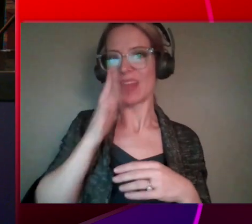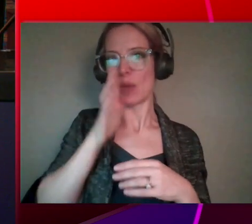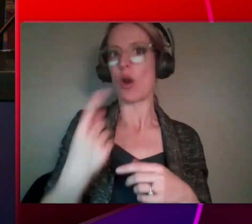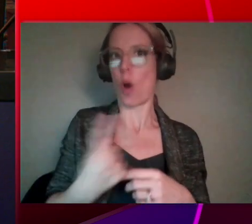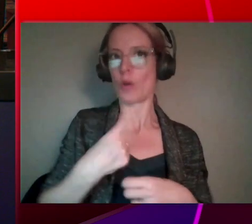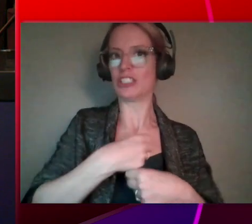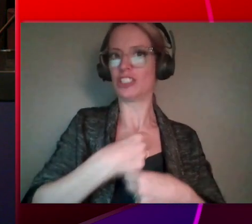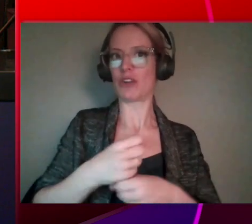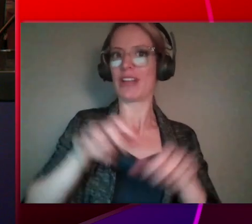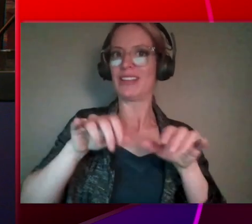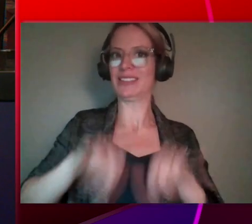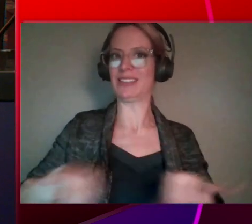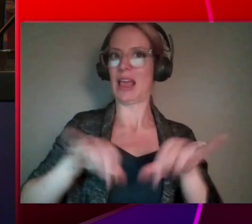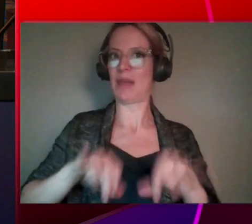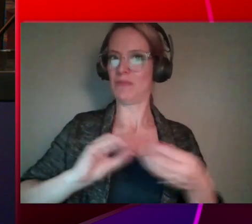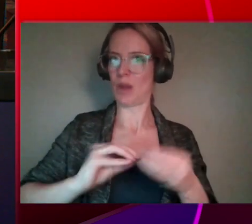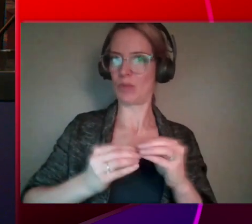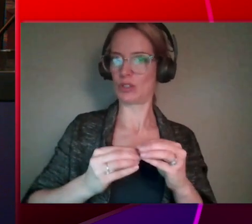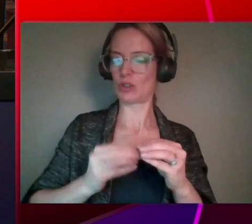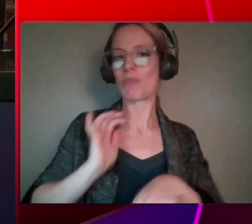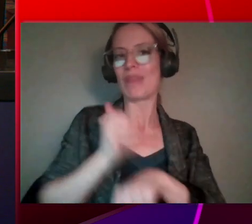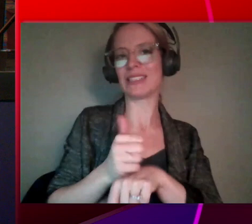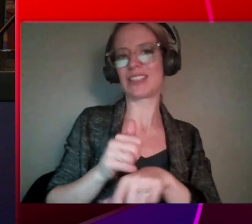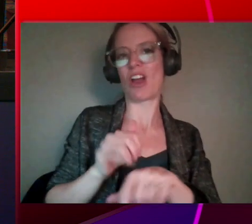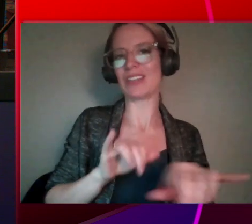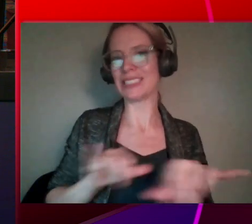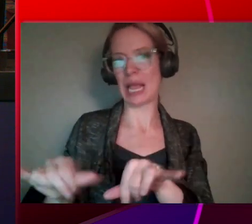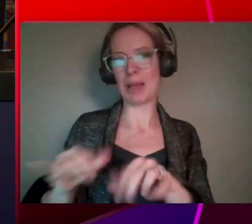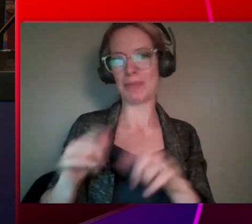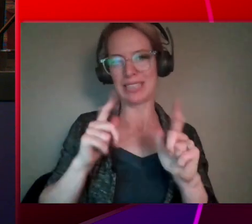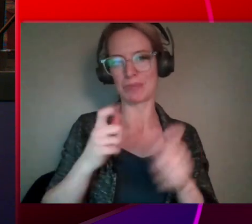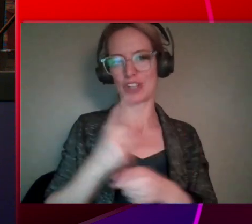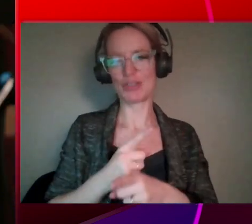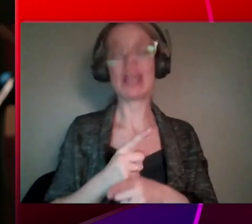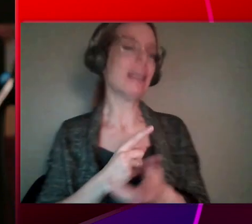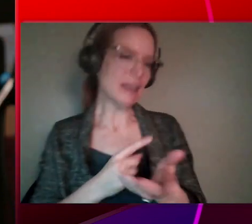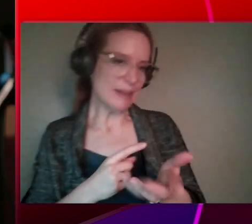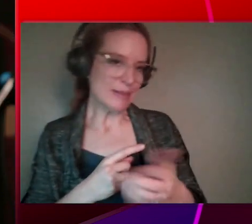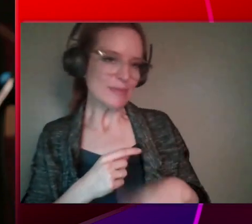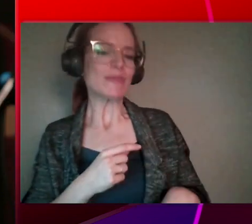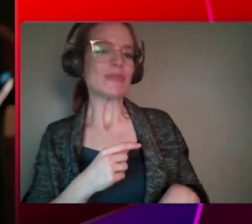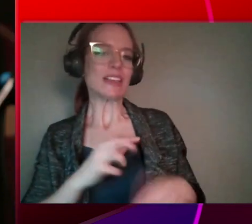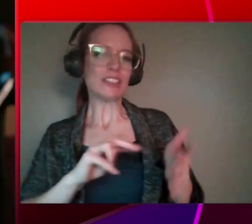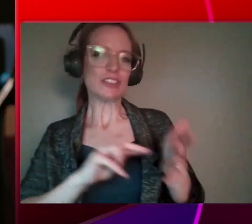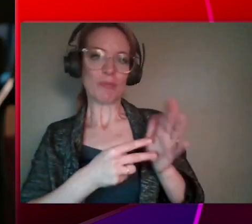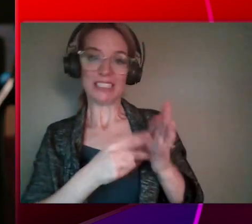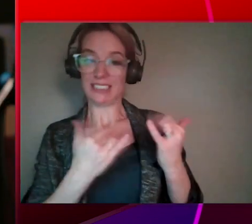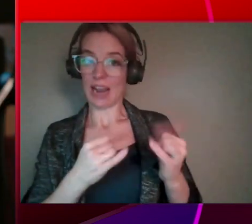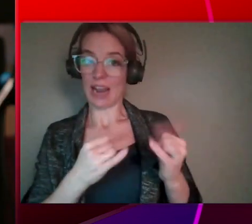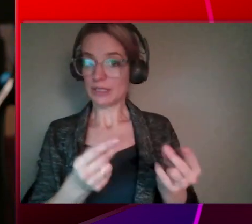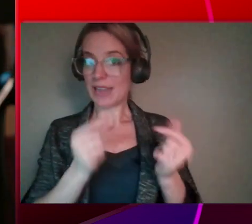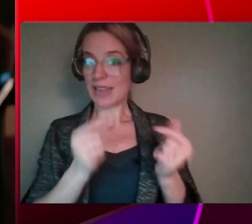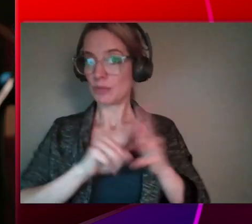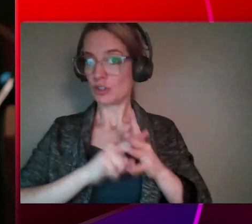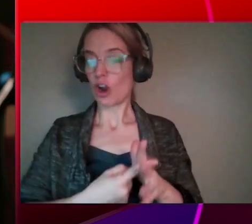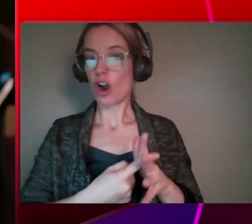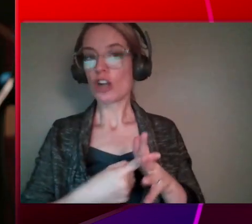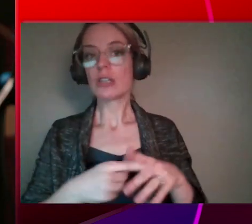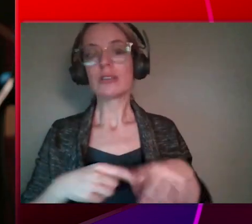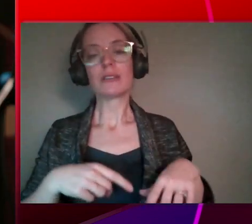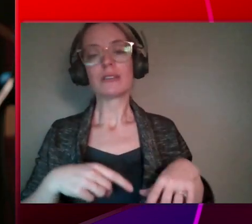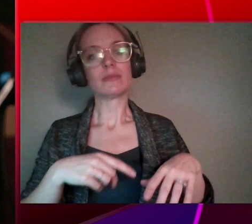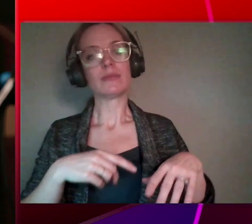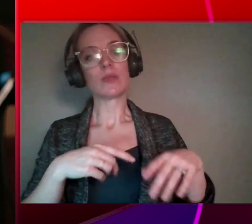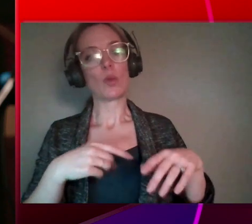number because Or they were be coming based off on the same snapshot. Yeah, and so with SnapStart, since we're taking